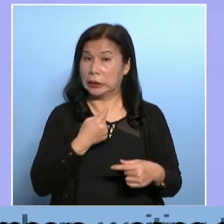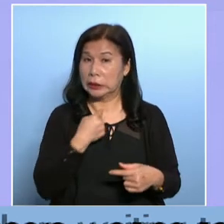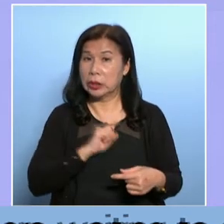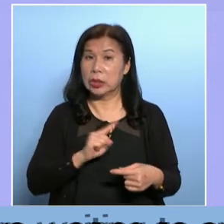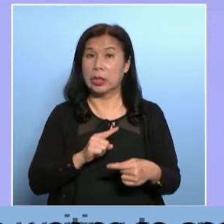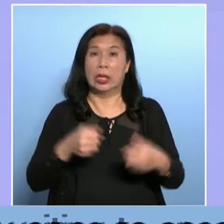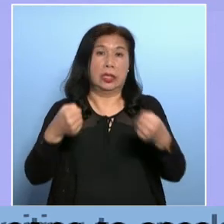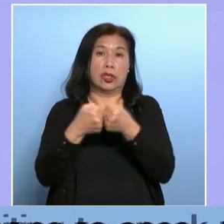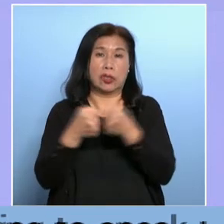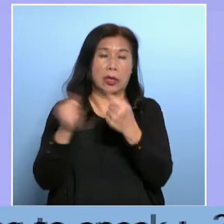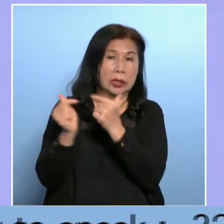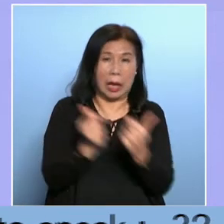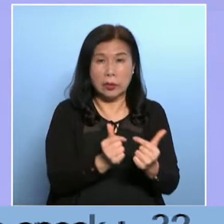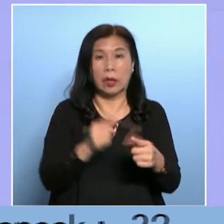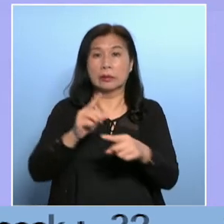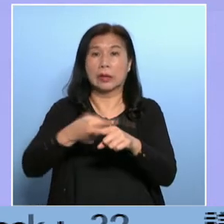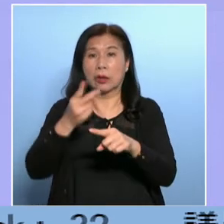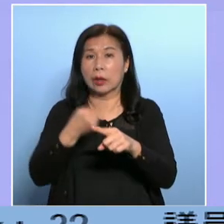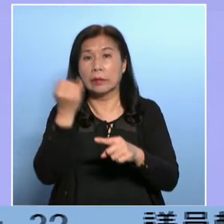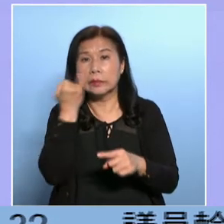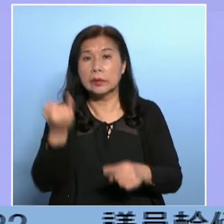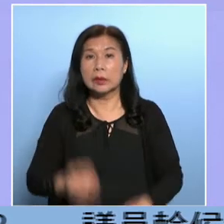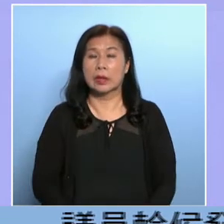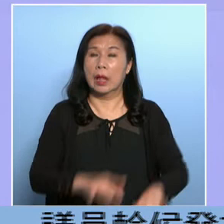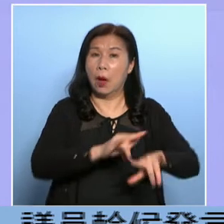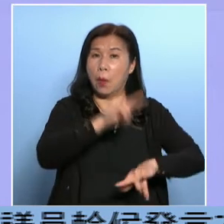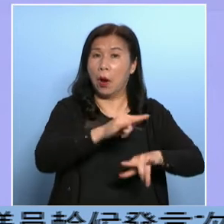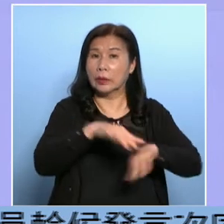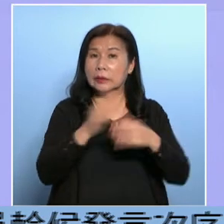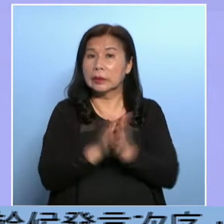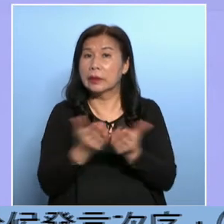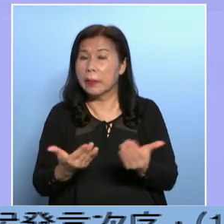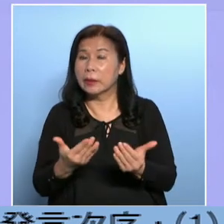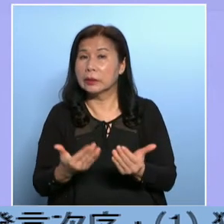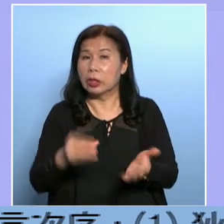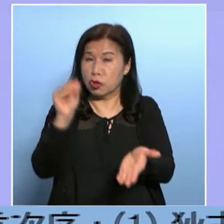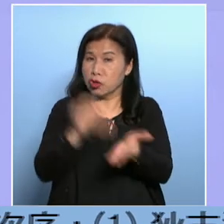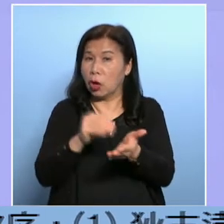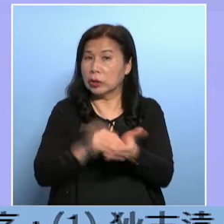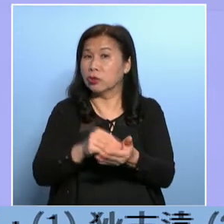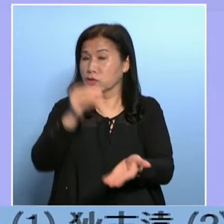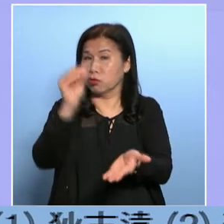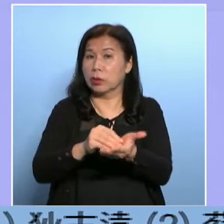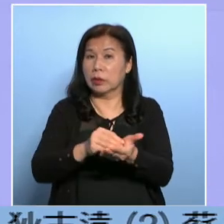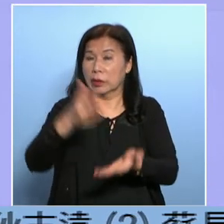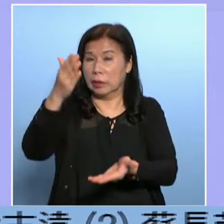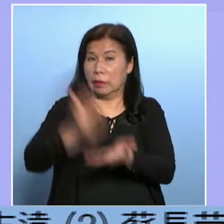mentally prepared to fight a long war. Look at Wuhan.